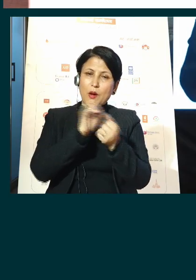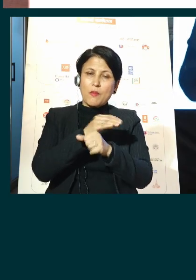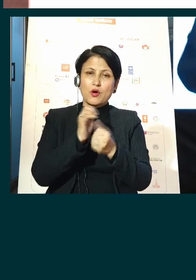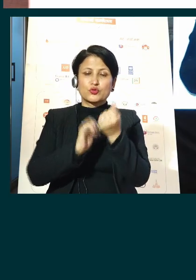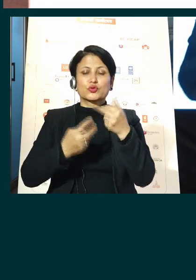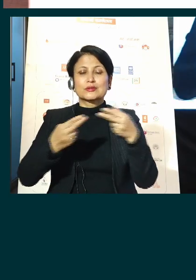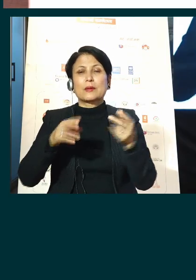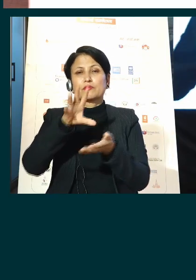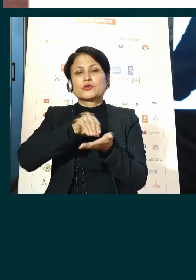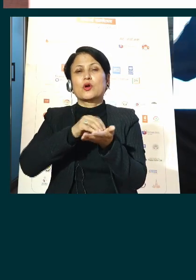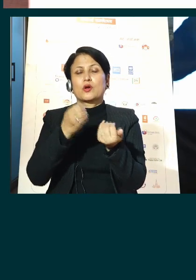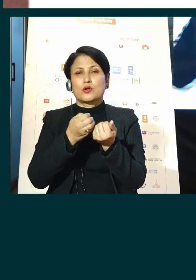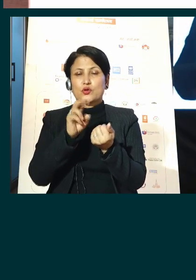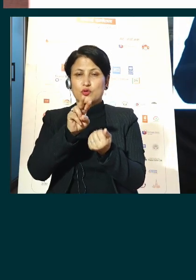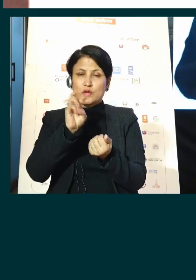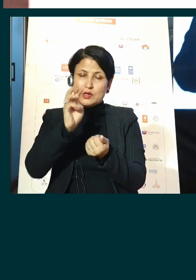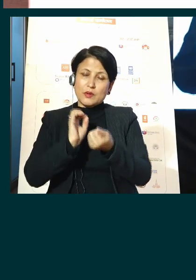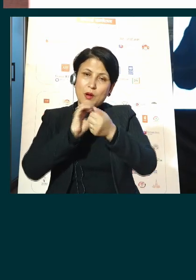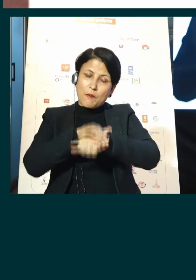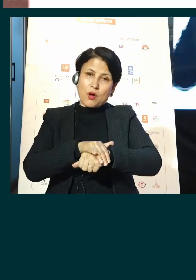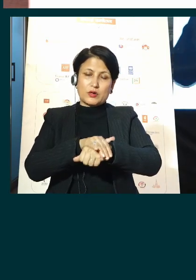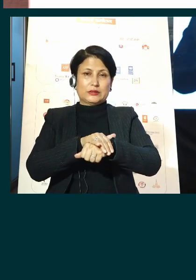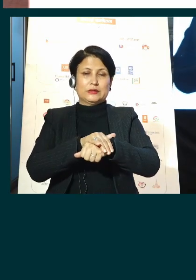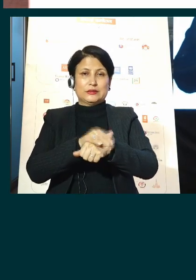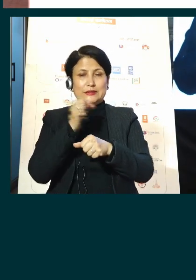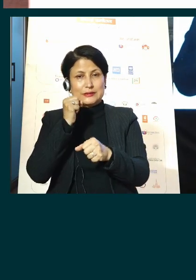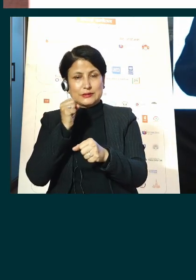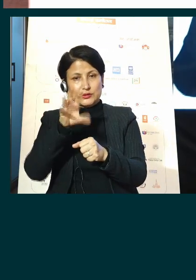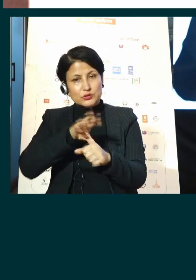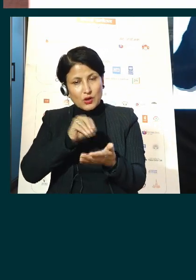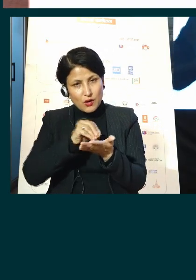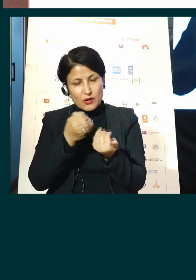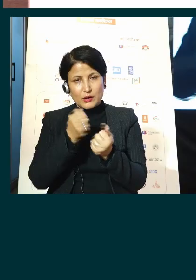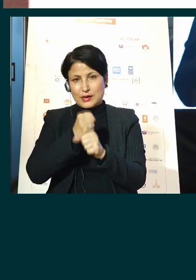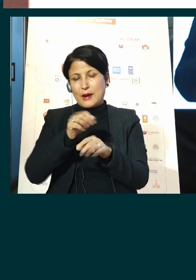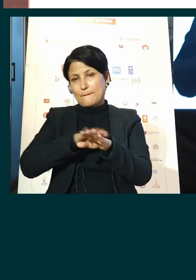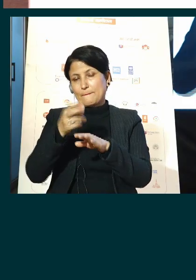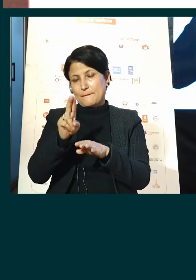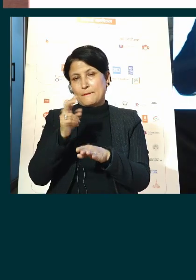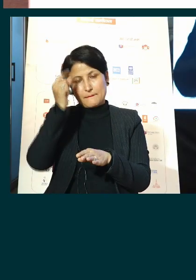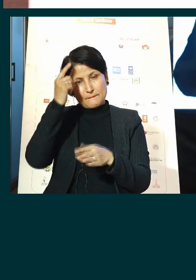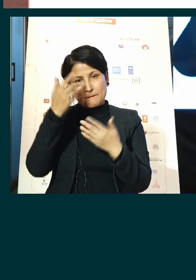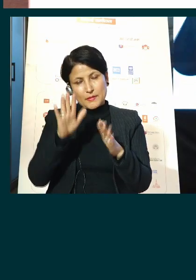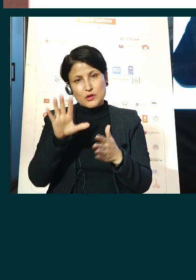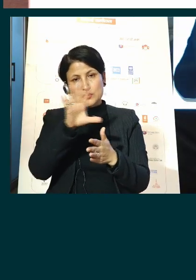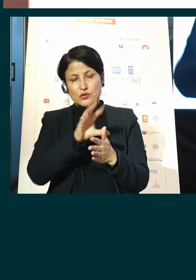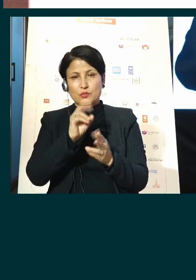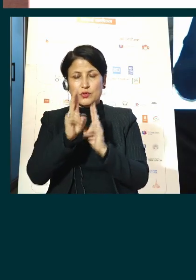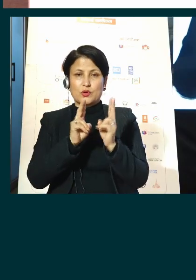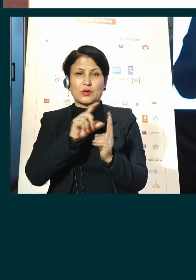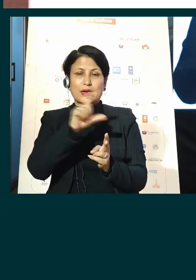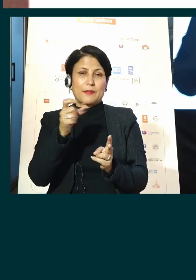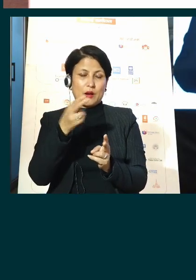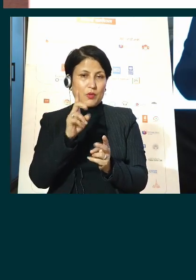there's incredible breadth and depth of work happening in Nepal. This is all Nepal-specific resources that